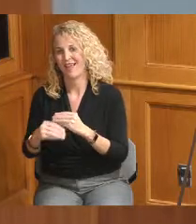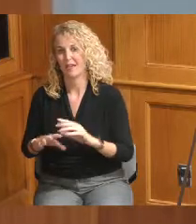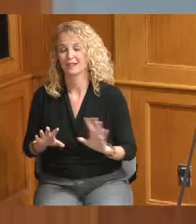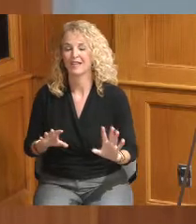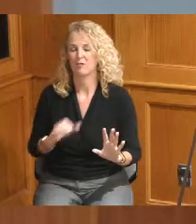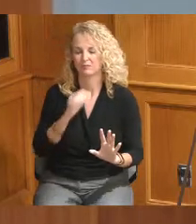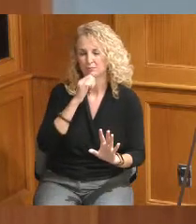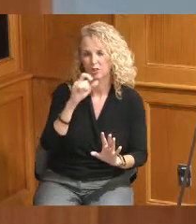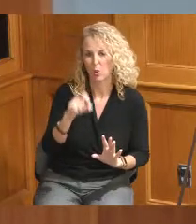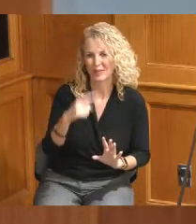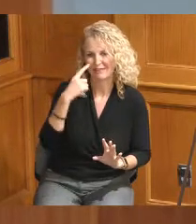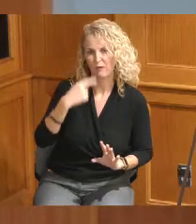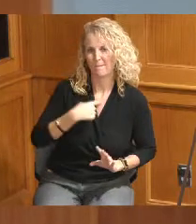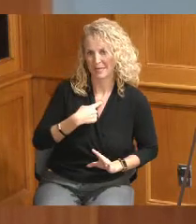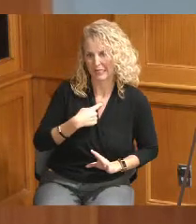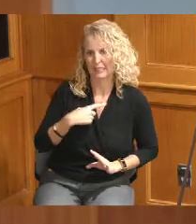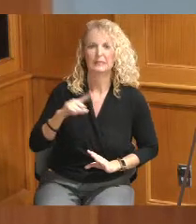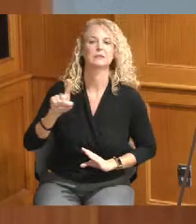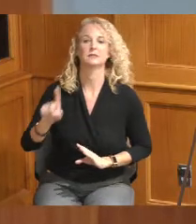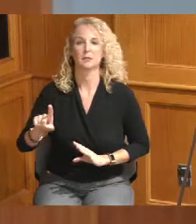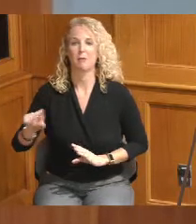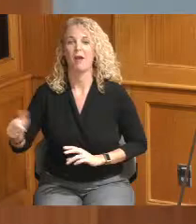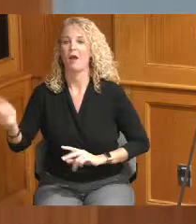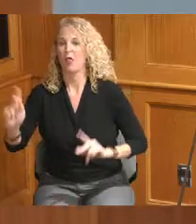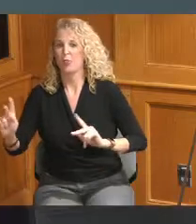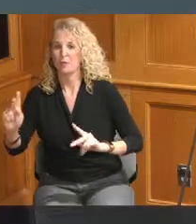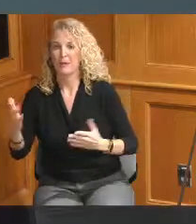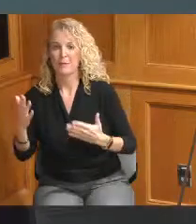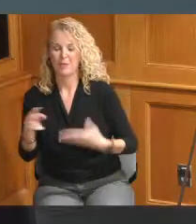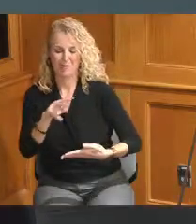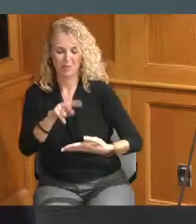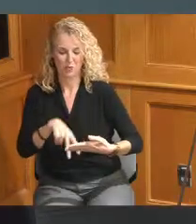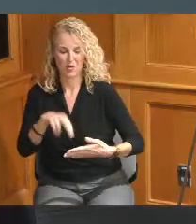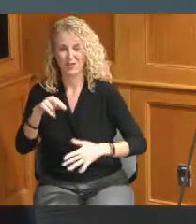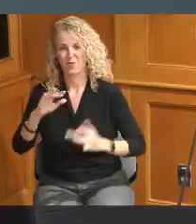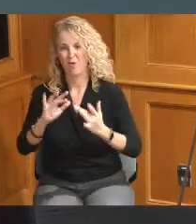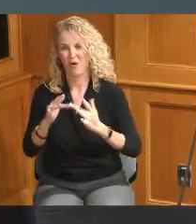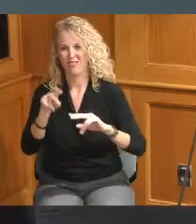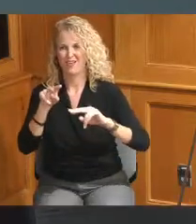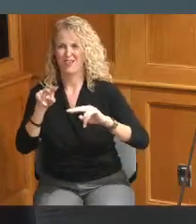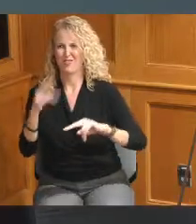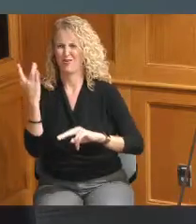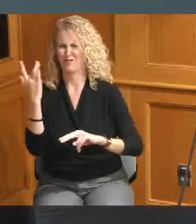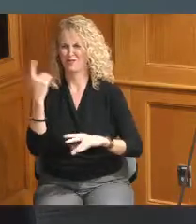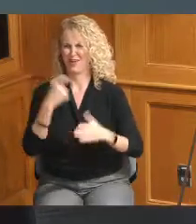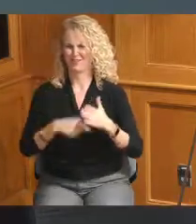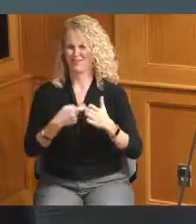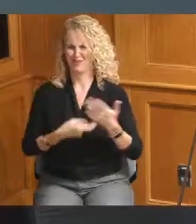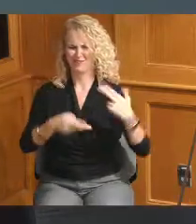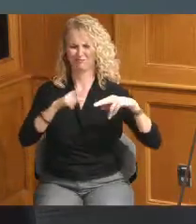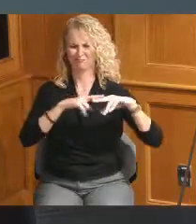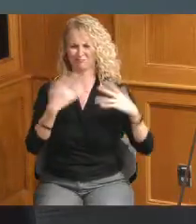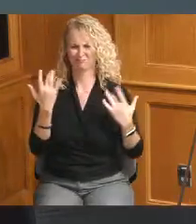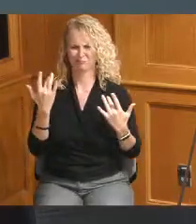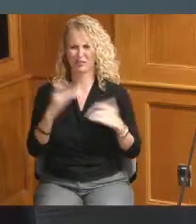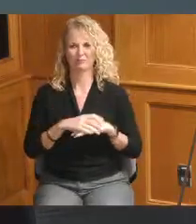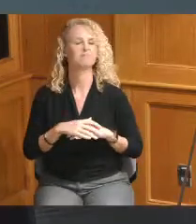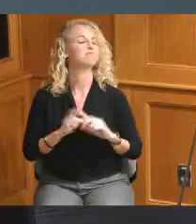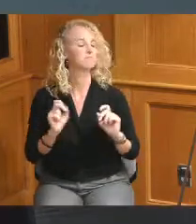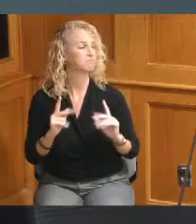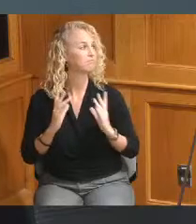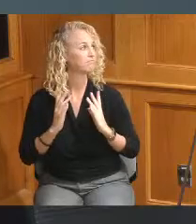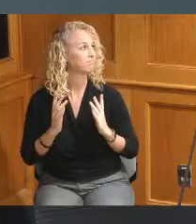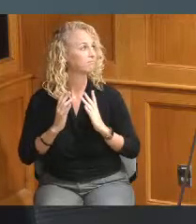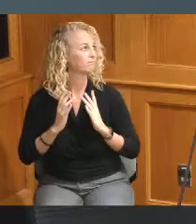not necessarily for me, but those who may get this are wondering why the cost is so high. Just a brief thing. Okay.